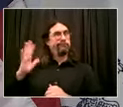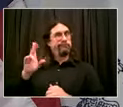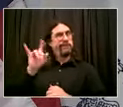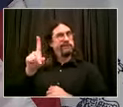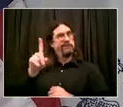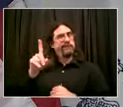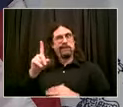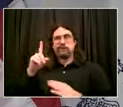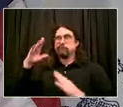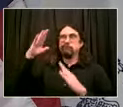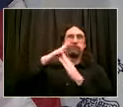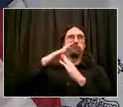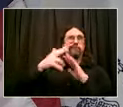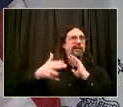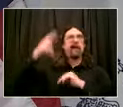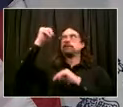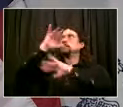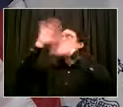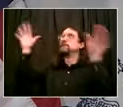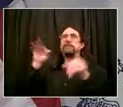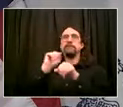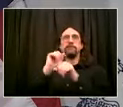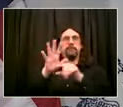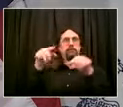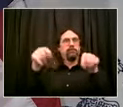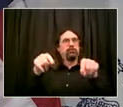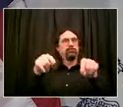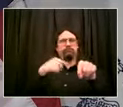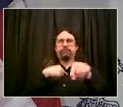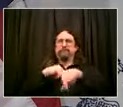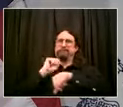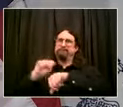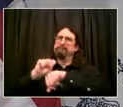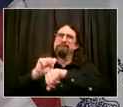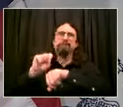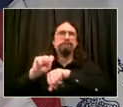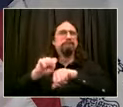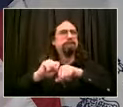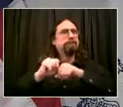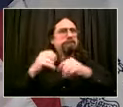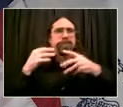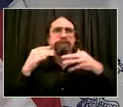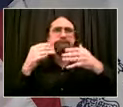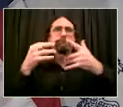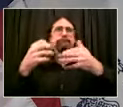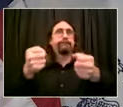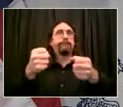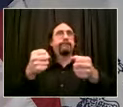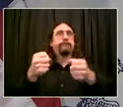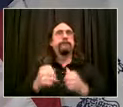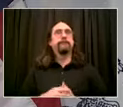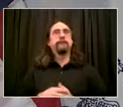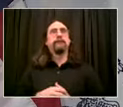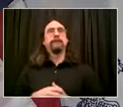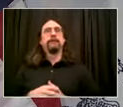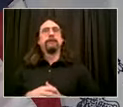of recovery platform pieces, if you will, specific recovery policies and initiatives that will be implemented during this